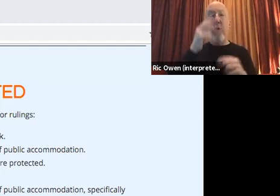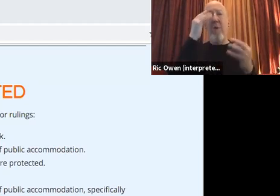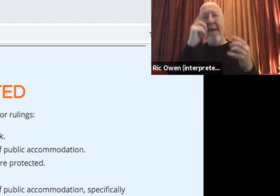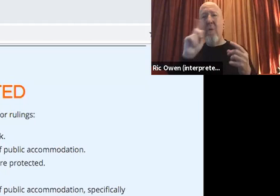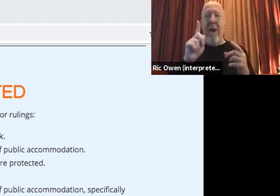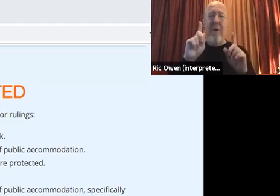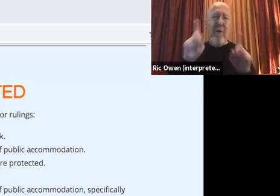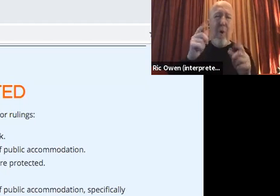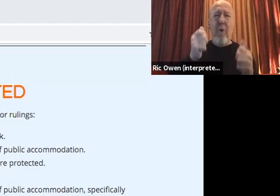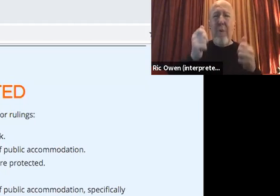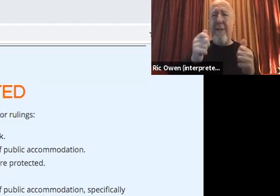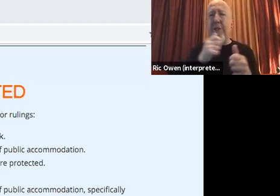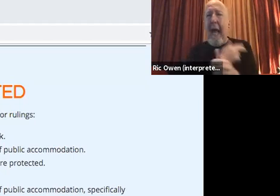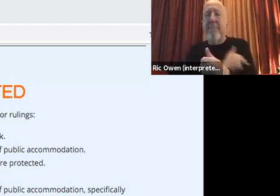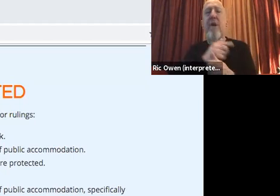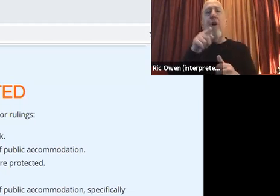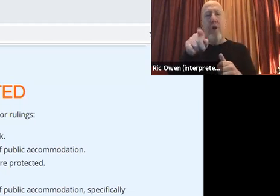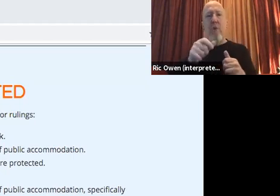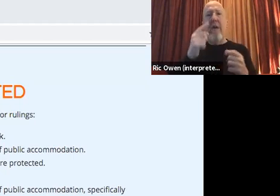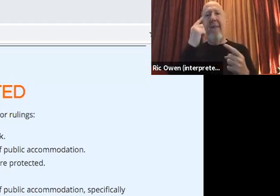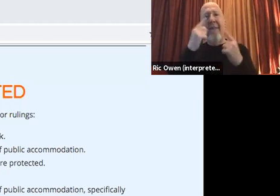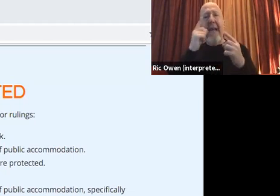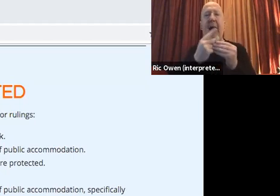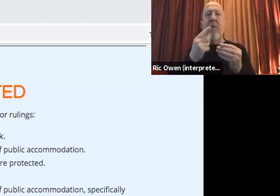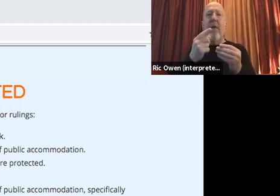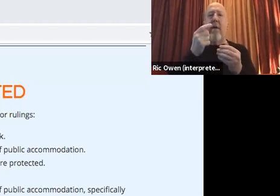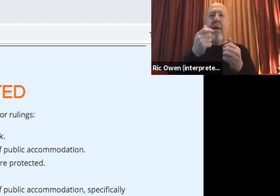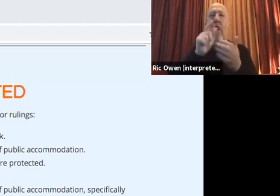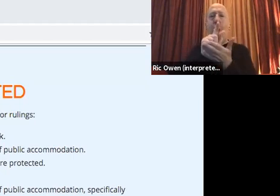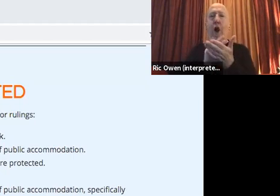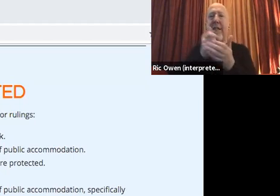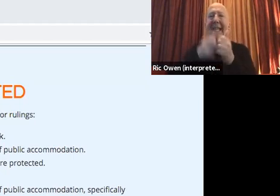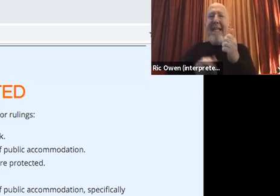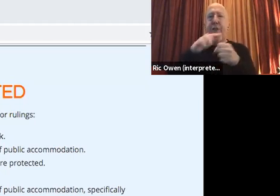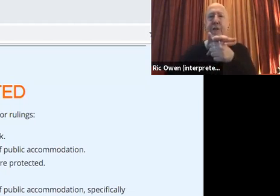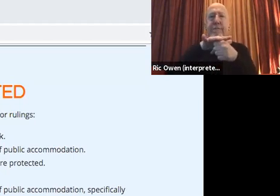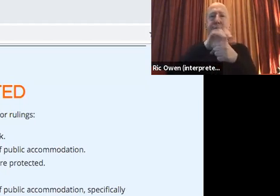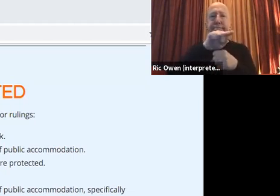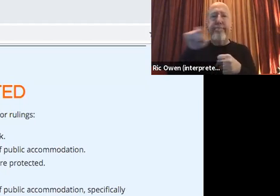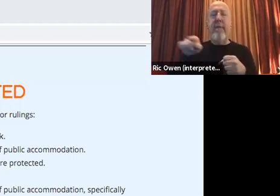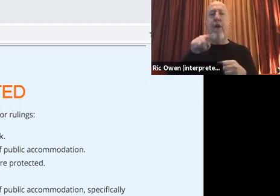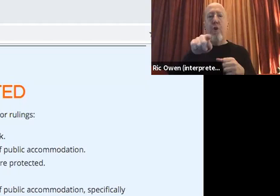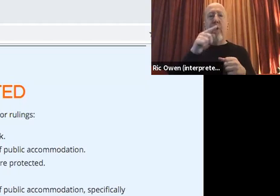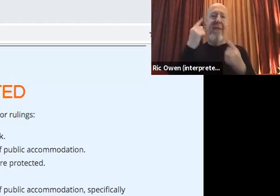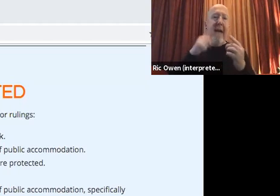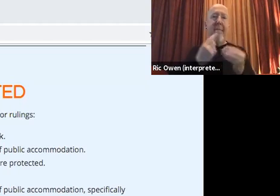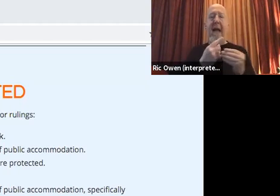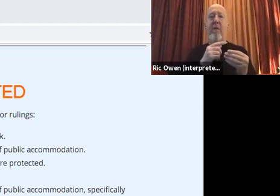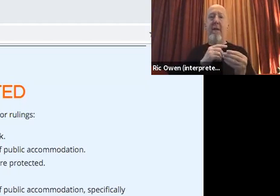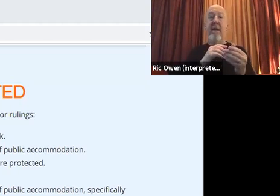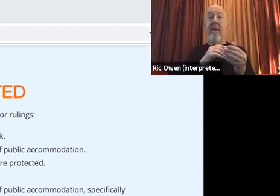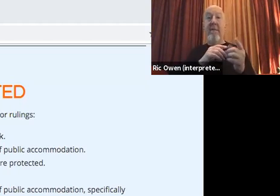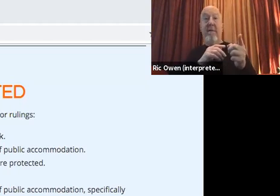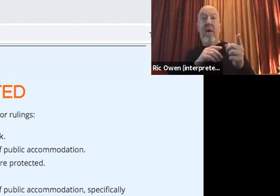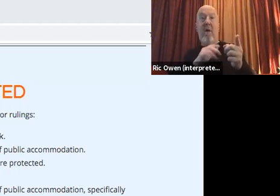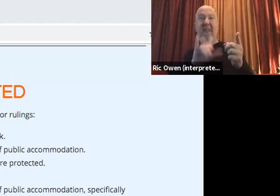can consider what the law is in the different jurisdictions. You can consider your provider relationships. If there's a provider at that